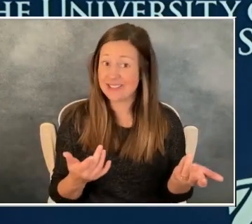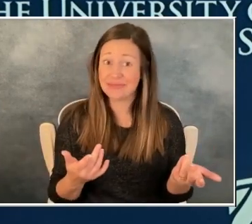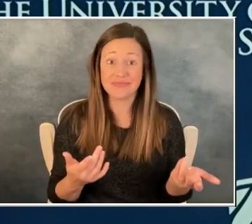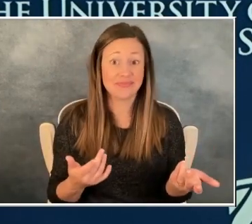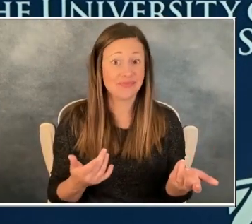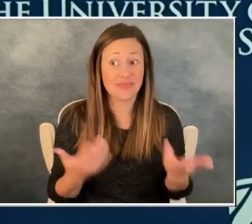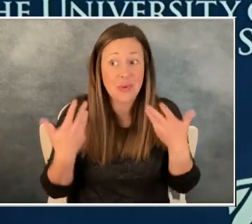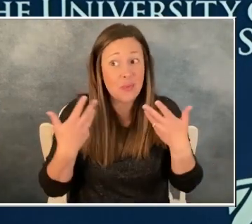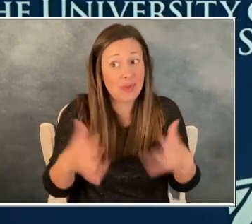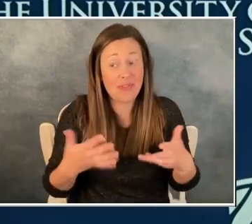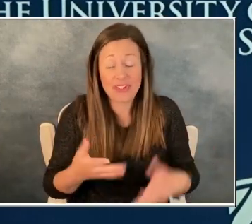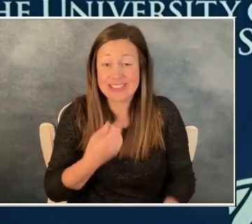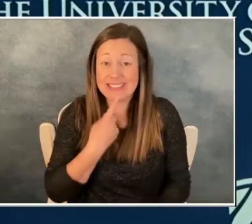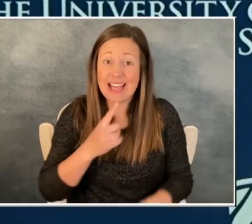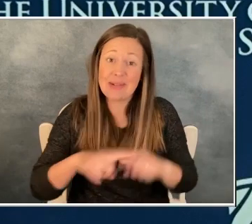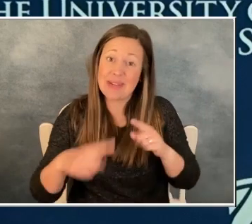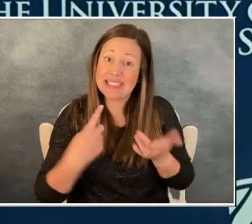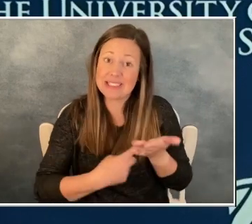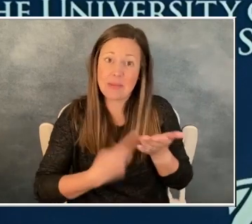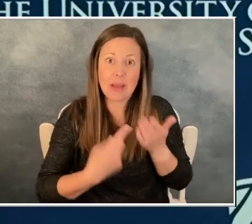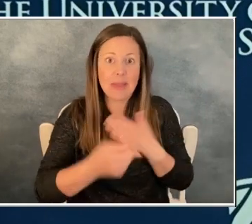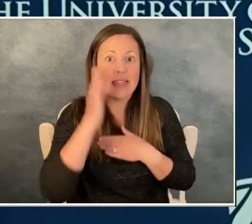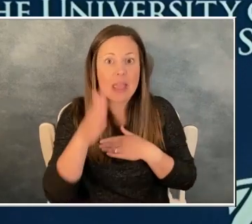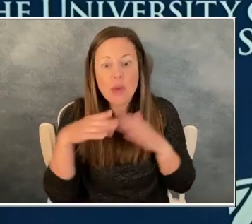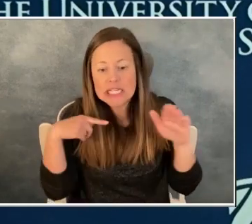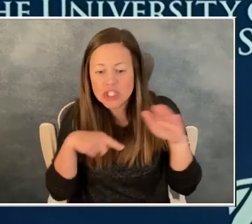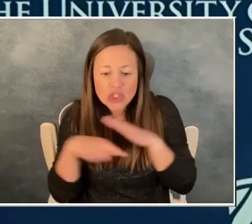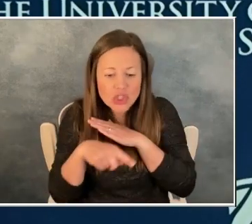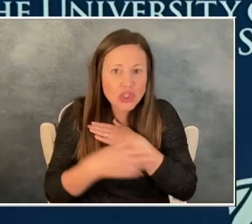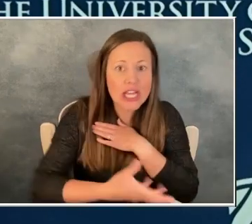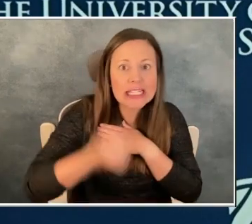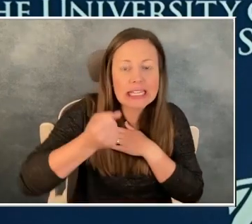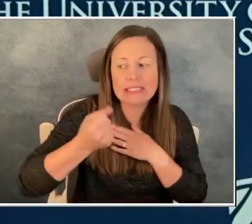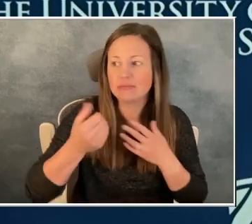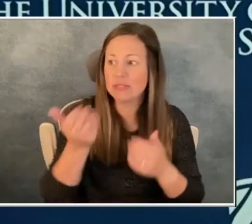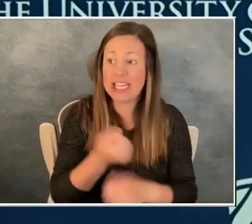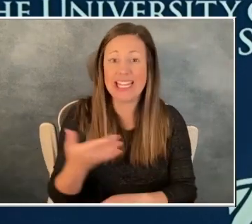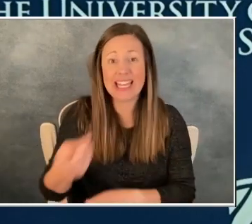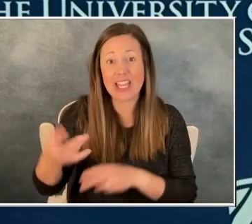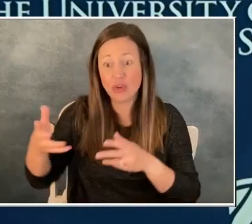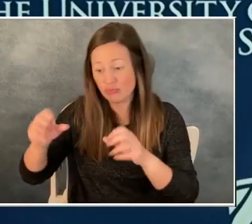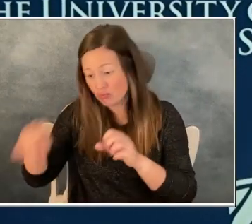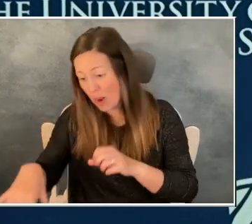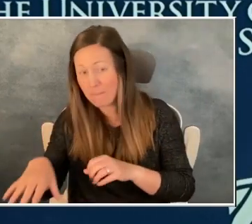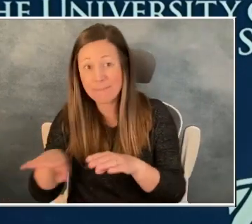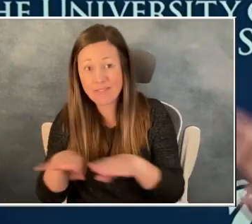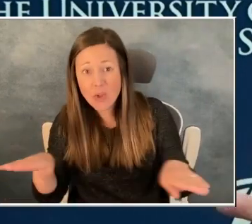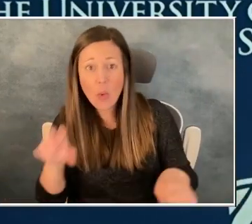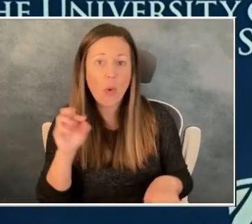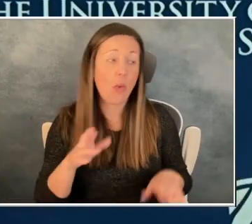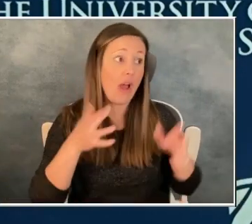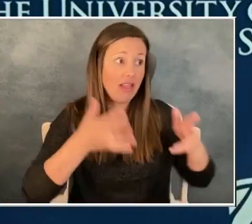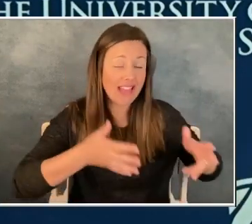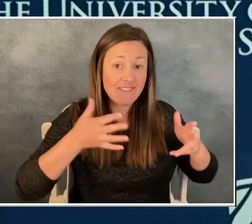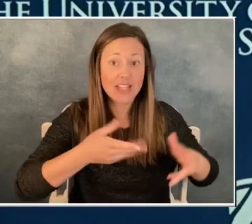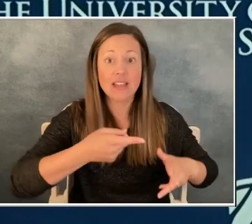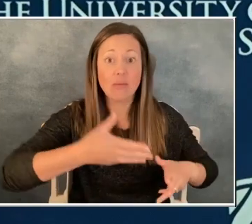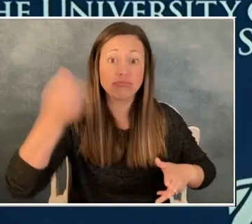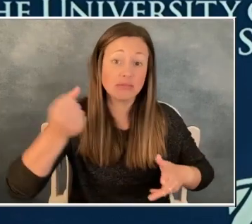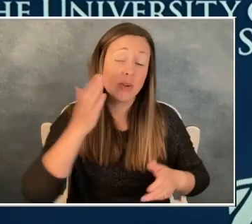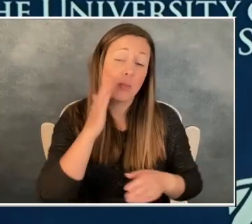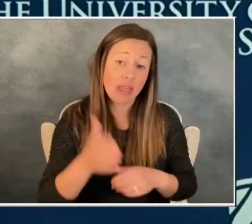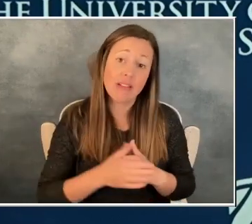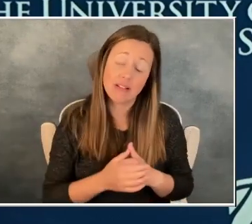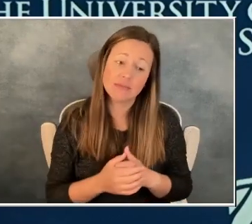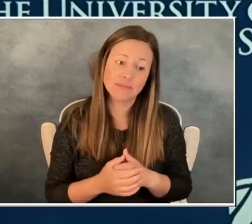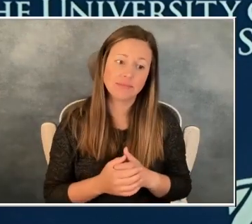we've already said, they will get into anything. They will find anything you drop on the floor, anything that's left out. I really support what Dr. Silver said. I would also